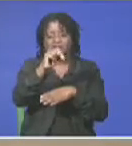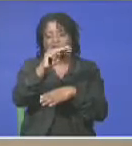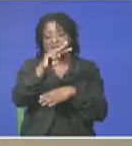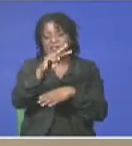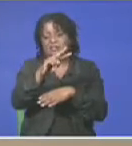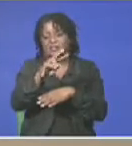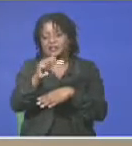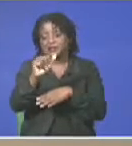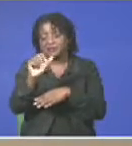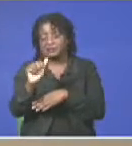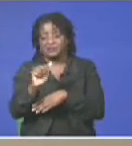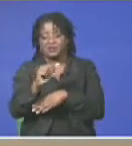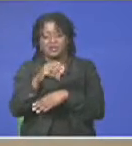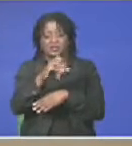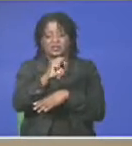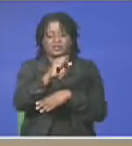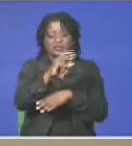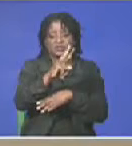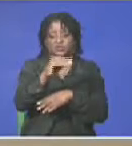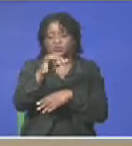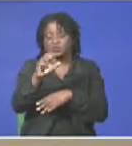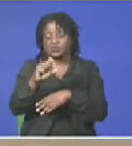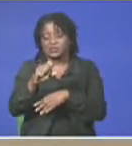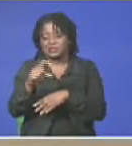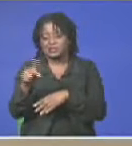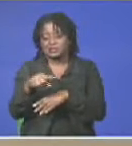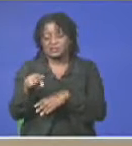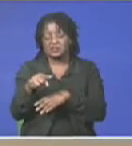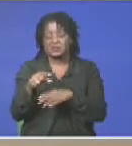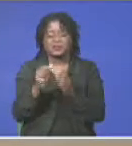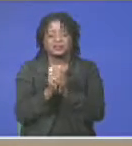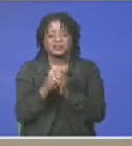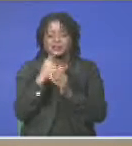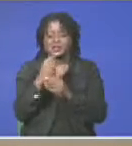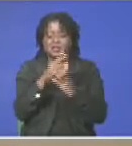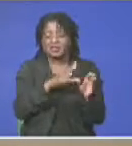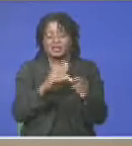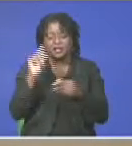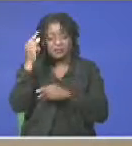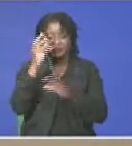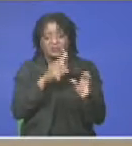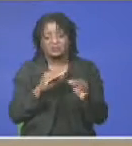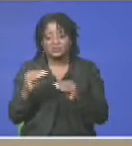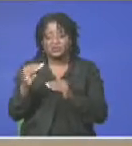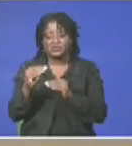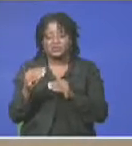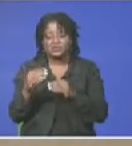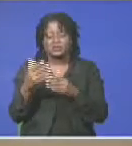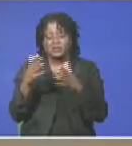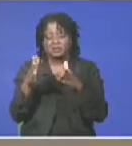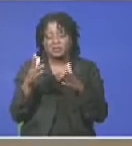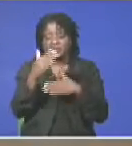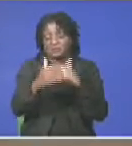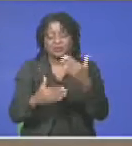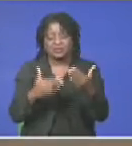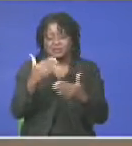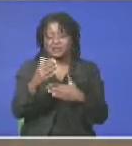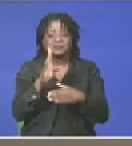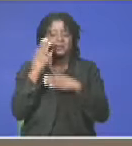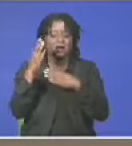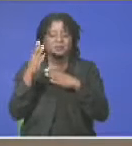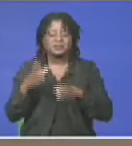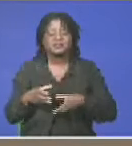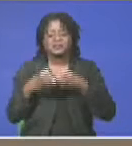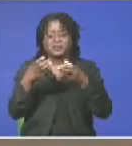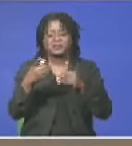Trade Organization. He said while government is moving to conclude the process, the Bahamas is committed to ensuring that the terms are